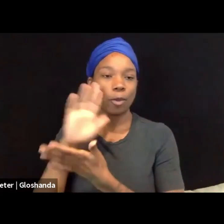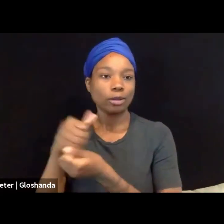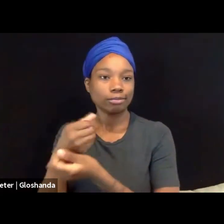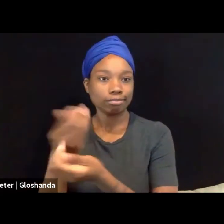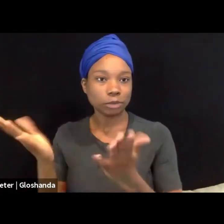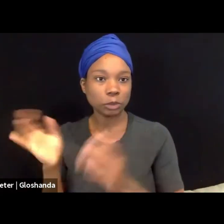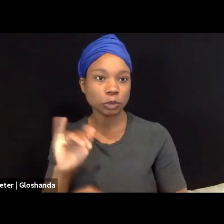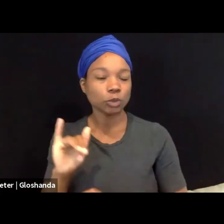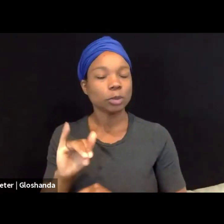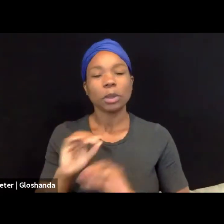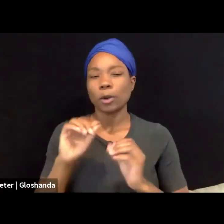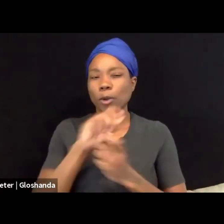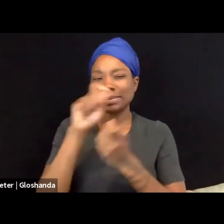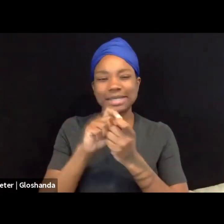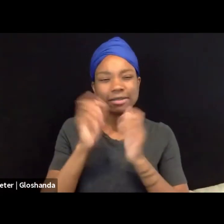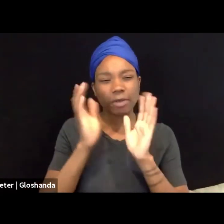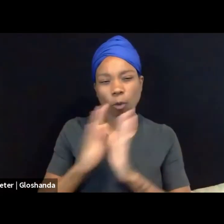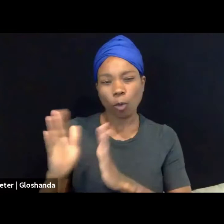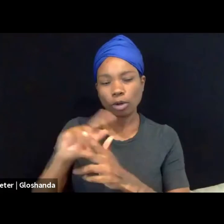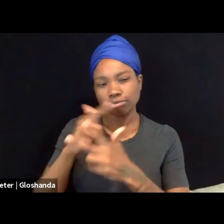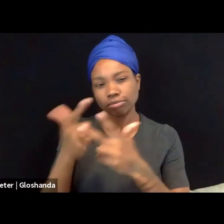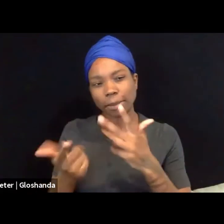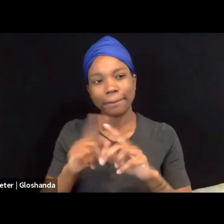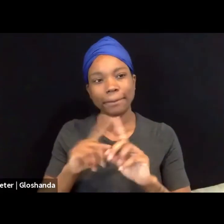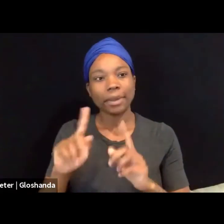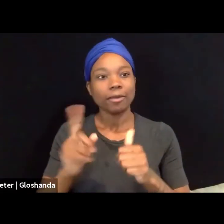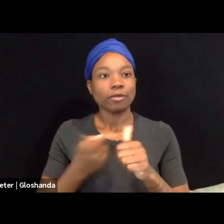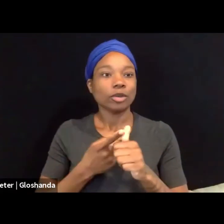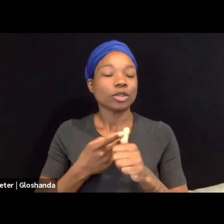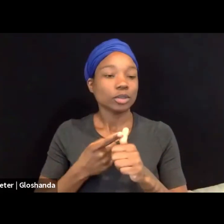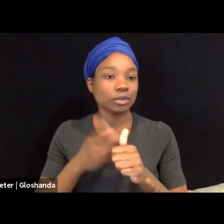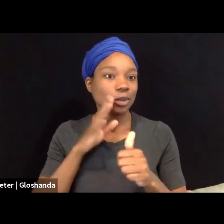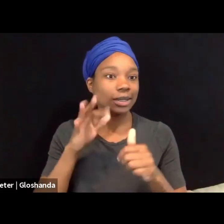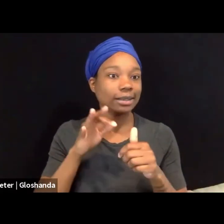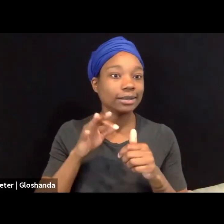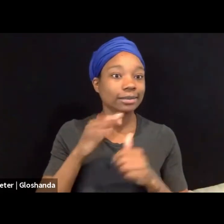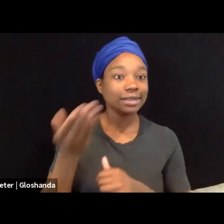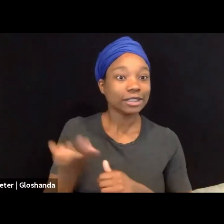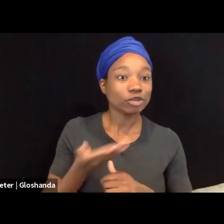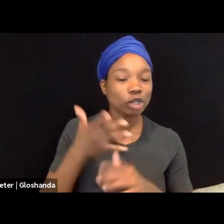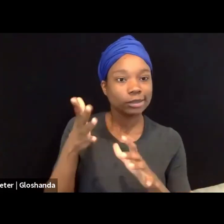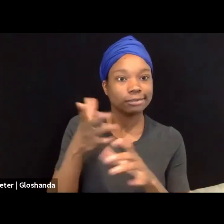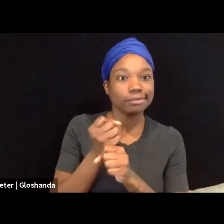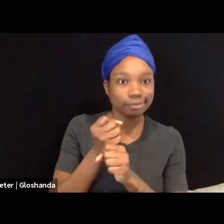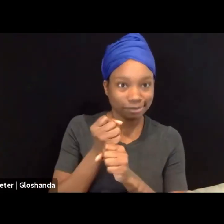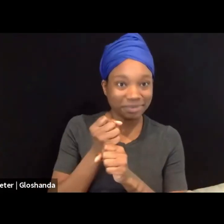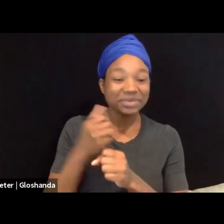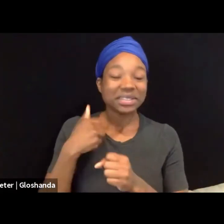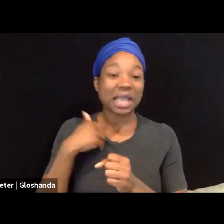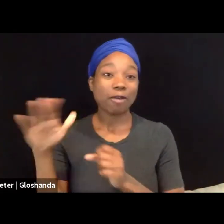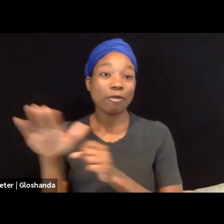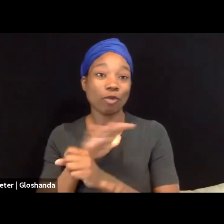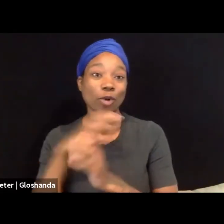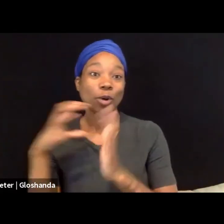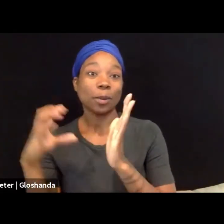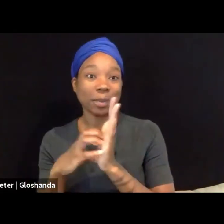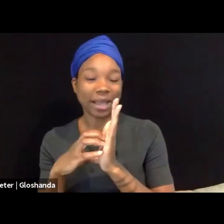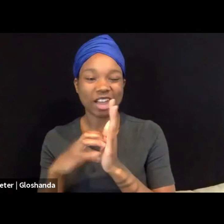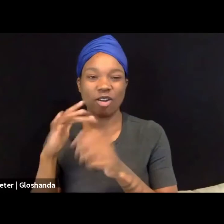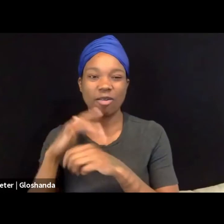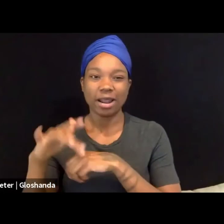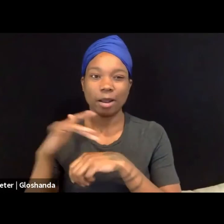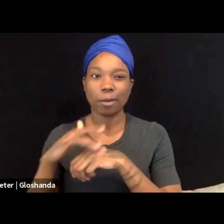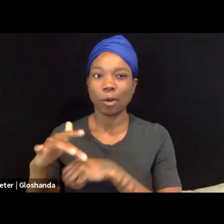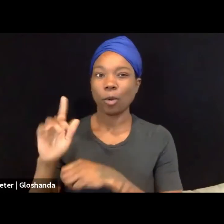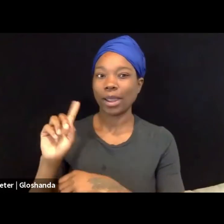particular order, but we'll start with the introductions. These will be truncated. The full biographies will be available